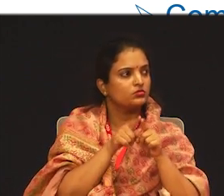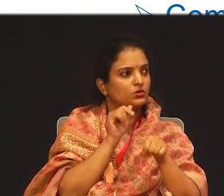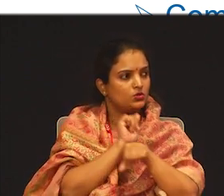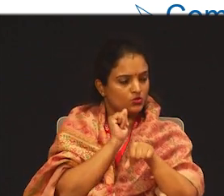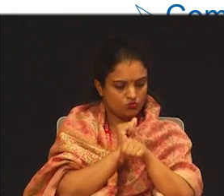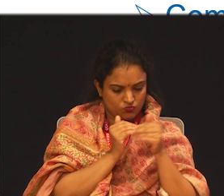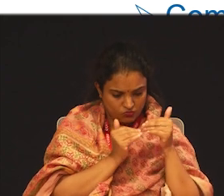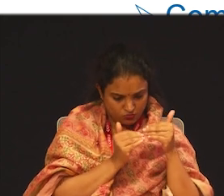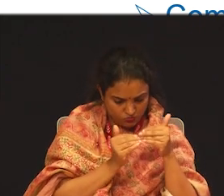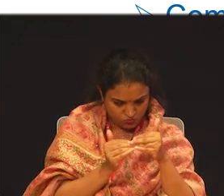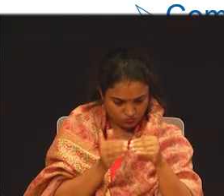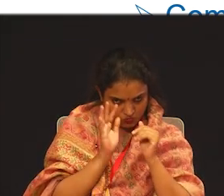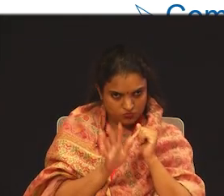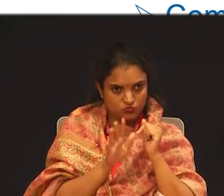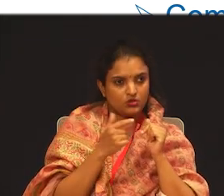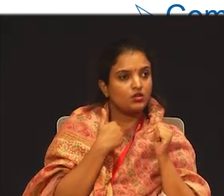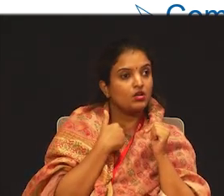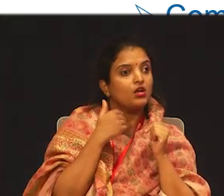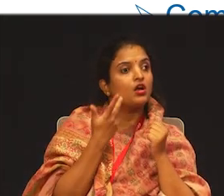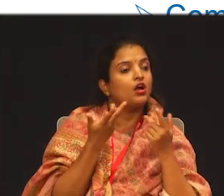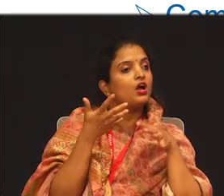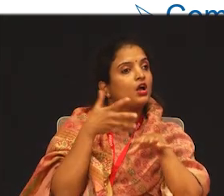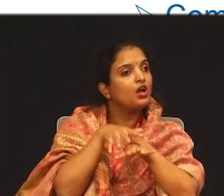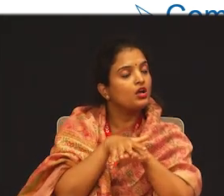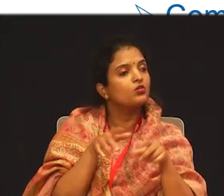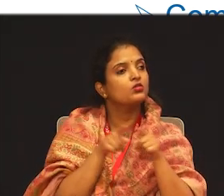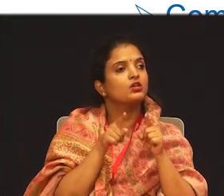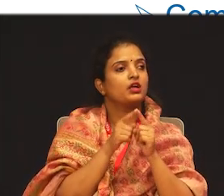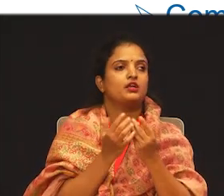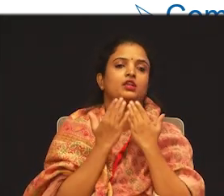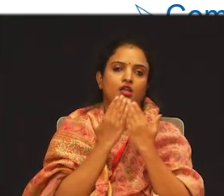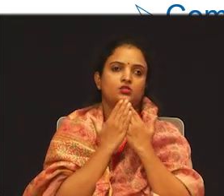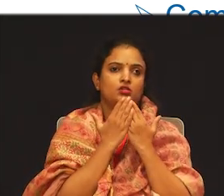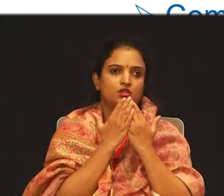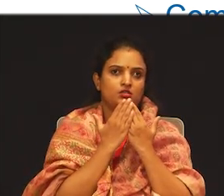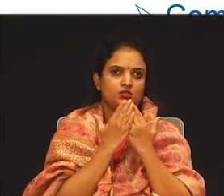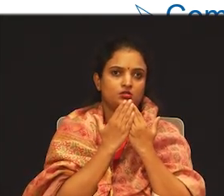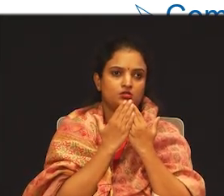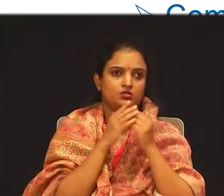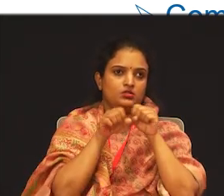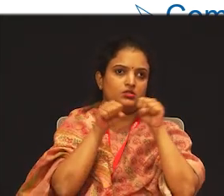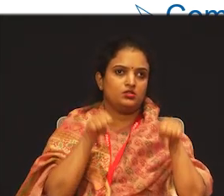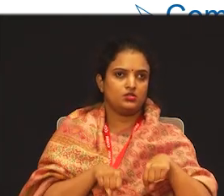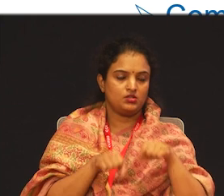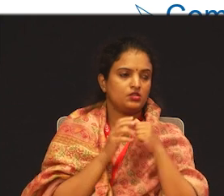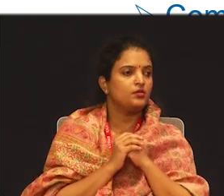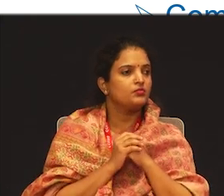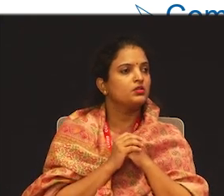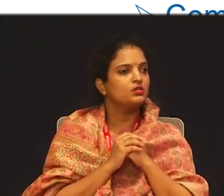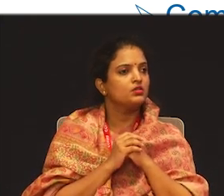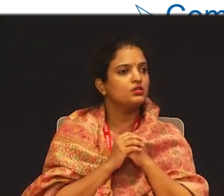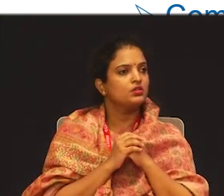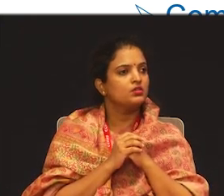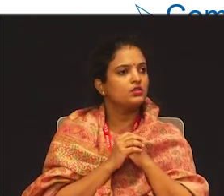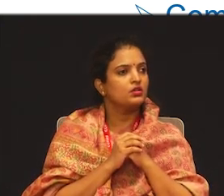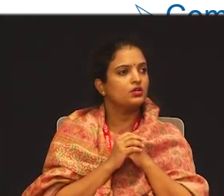towards realizing the dream of inclusion in our education system. So the very first